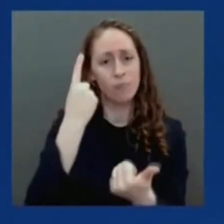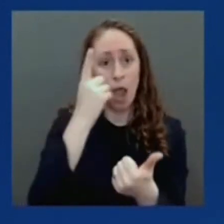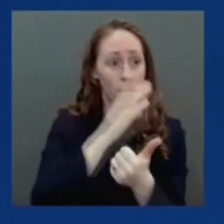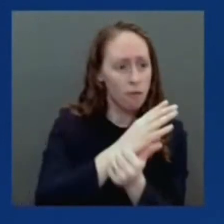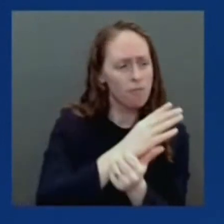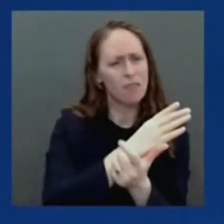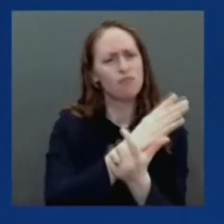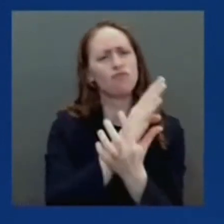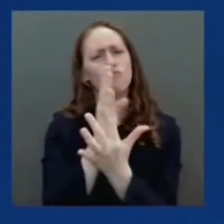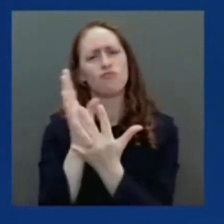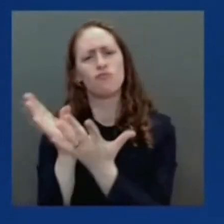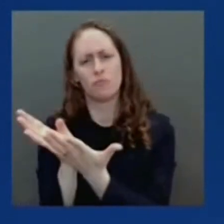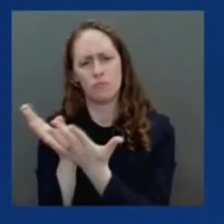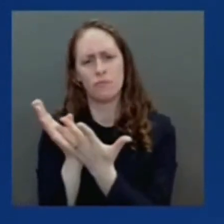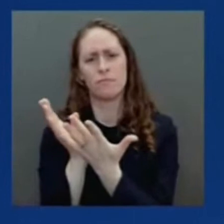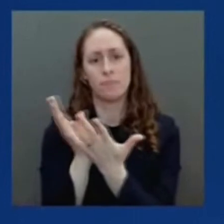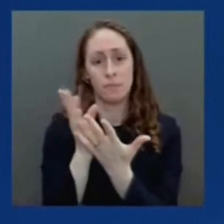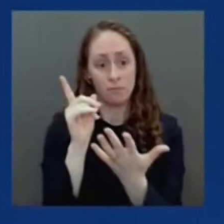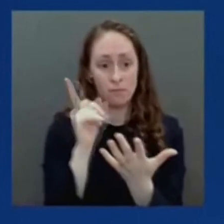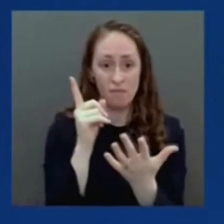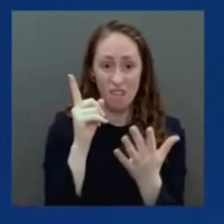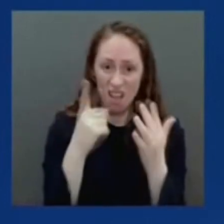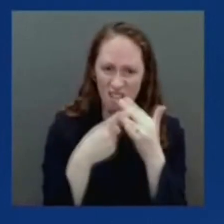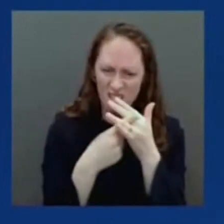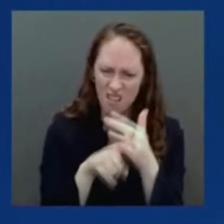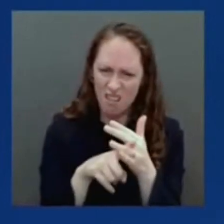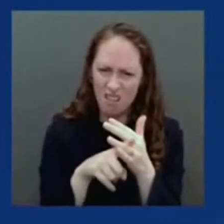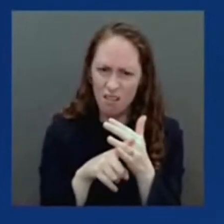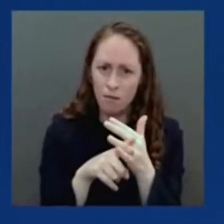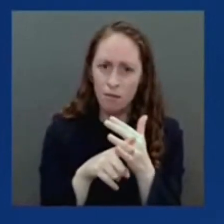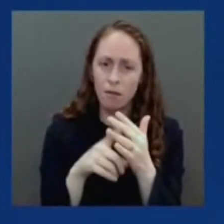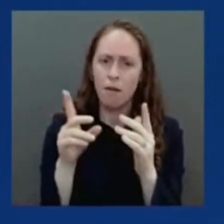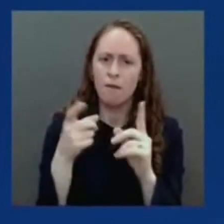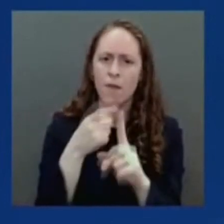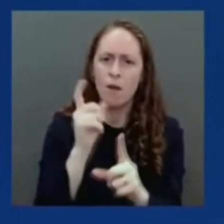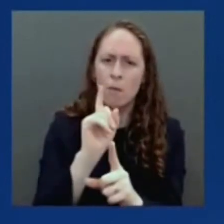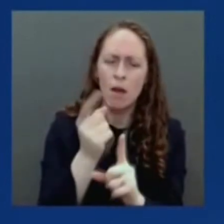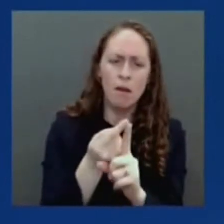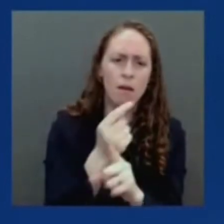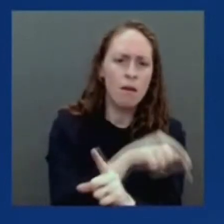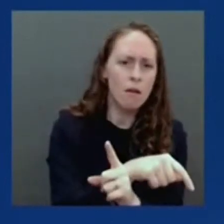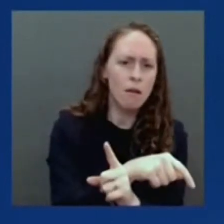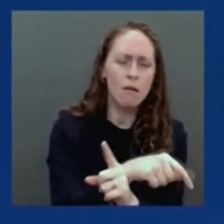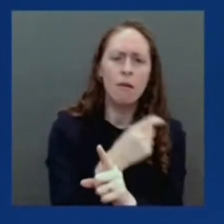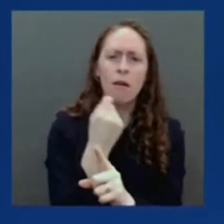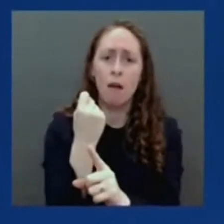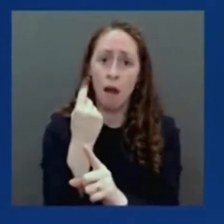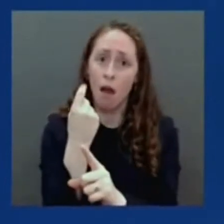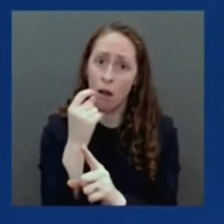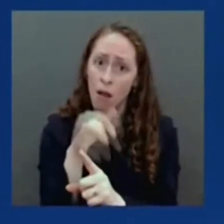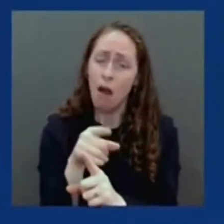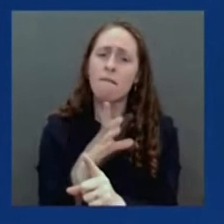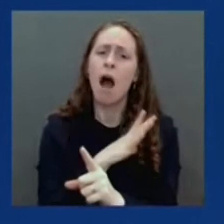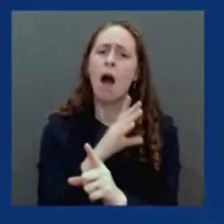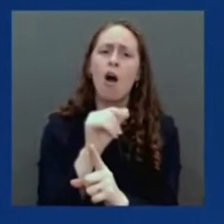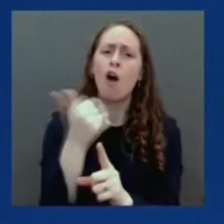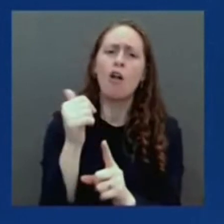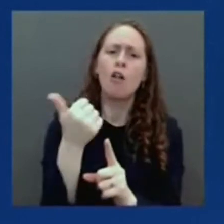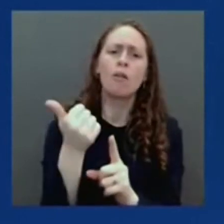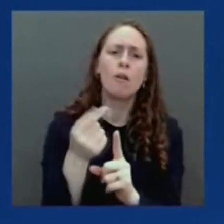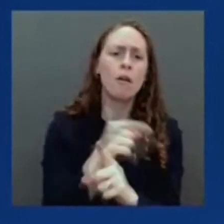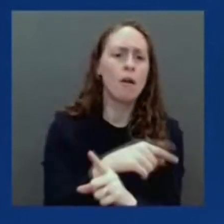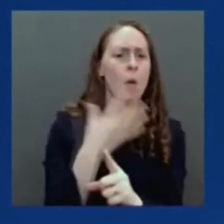of the outbreak is, but many other things that we could learn from in the future so that we can prevent something like this happening